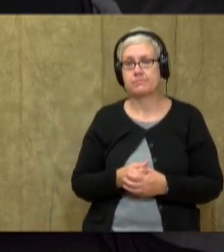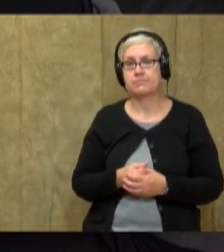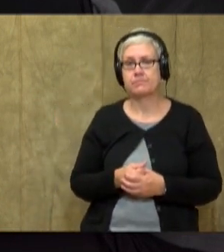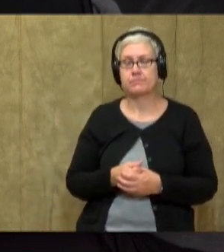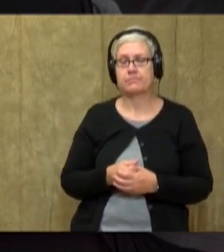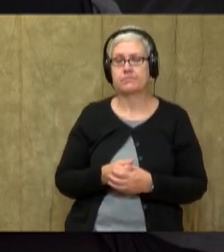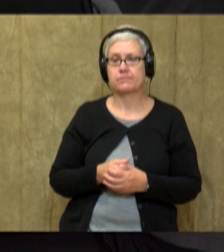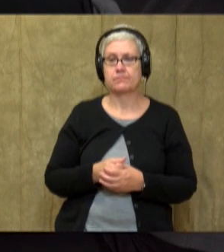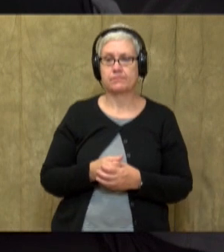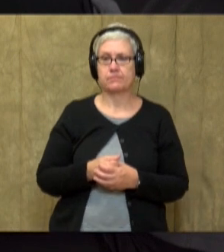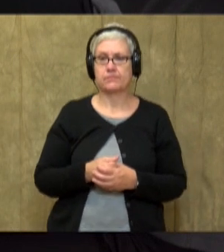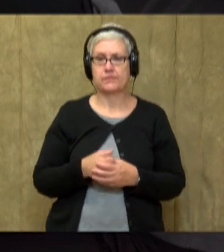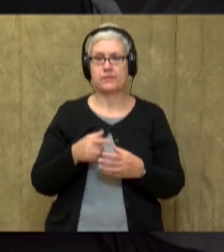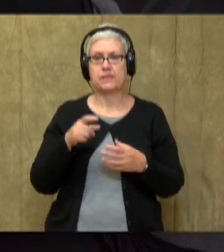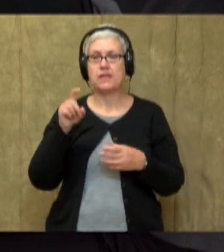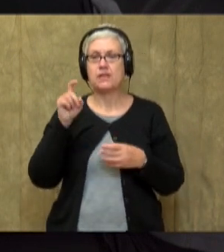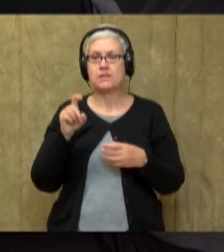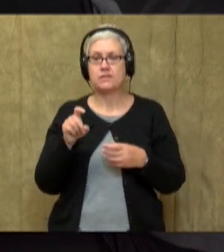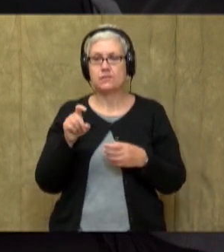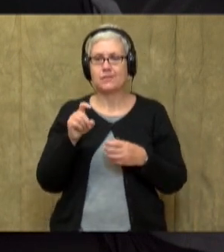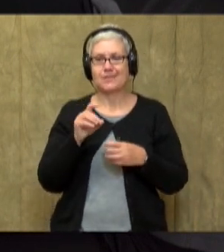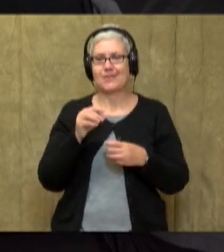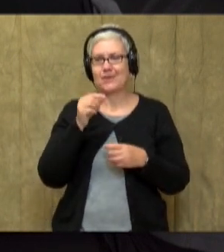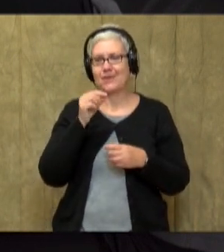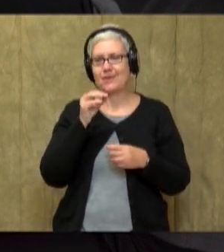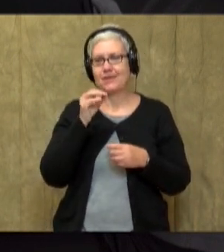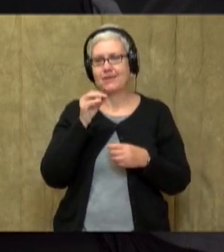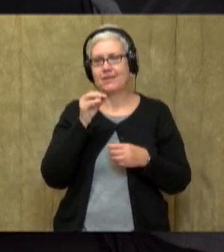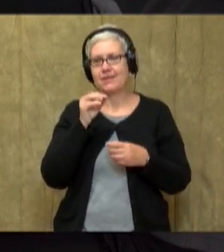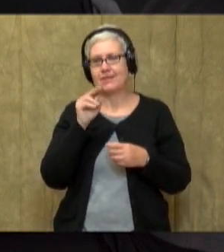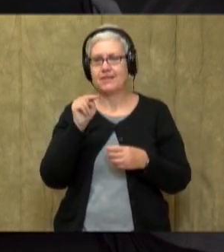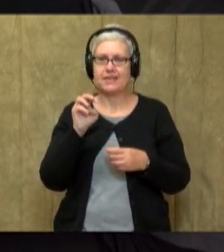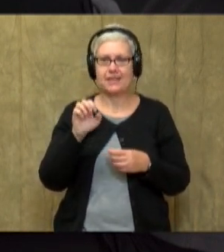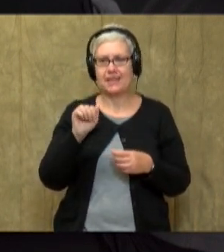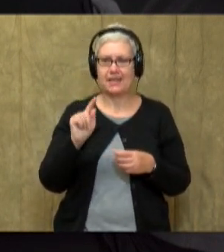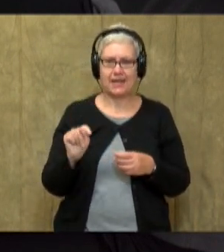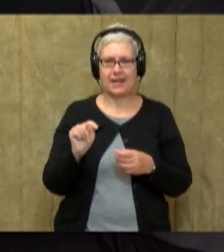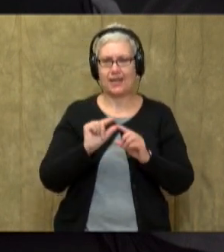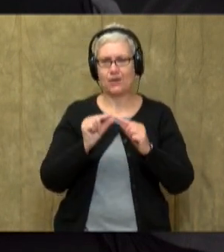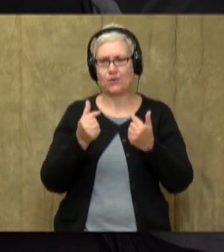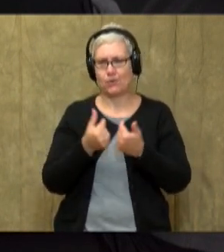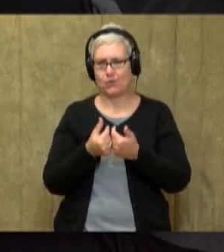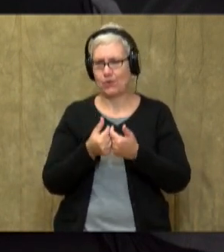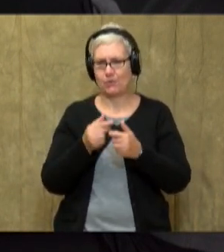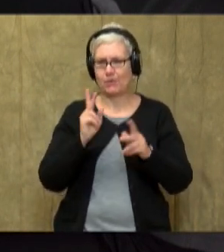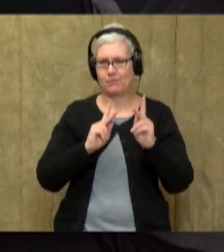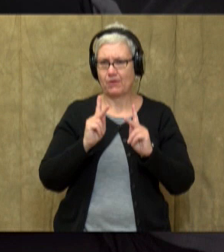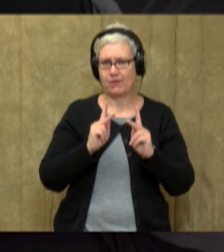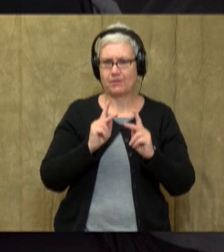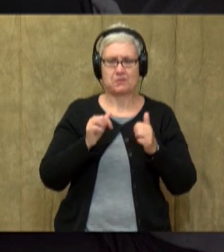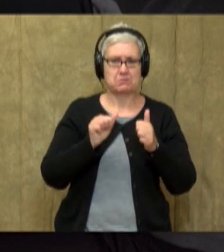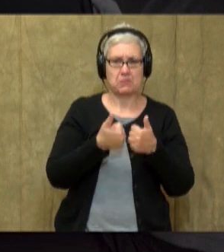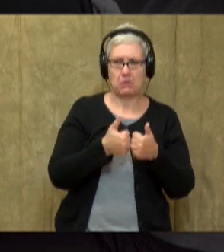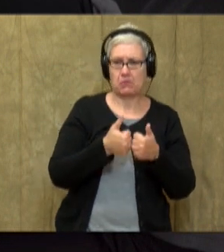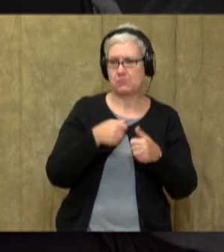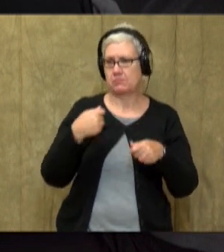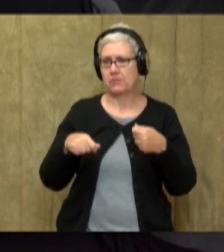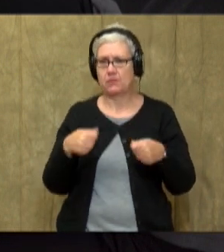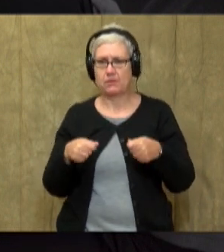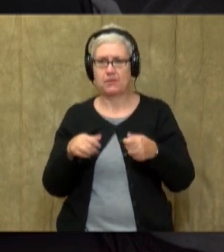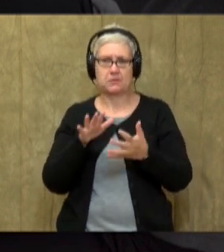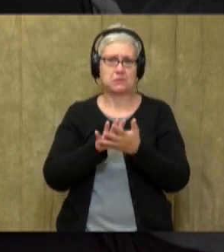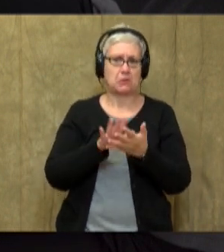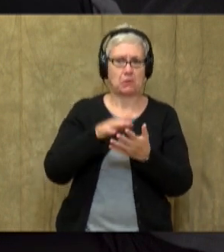those kind of things. It's such a neat group of people, whether you're involved in whichever one of these, whether you're involved in sports or band or